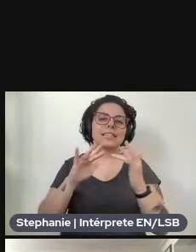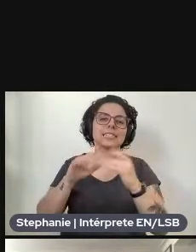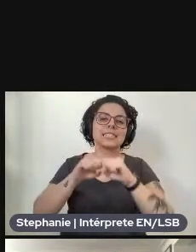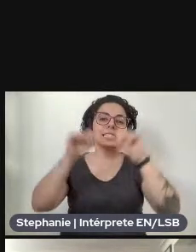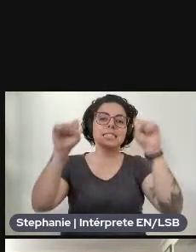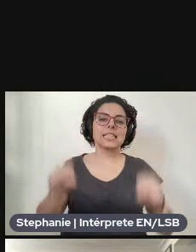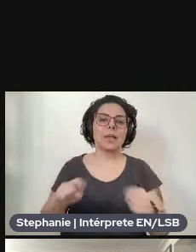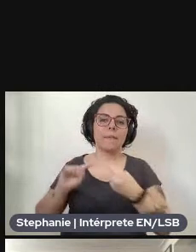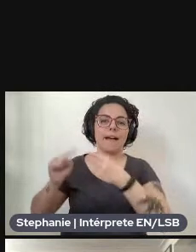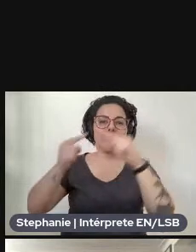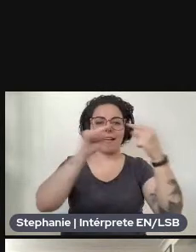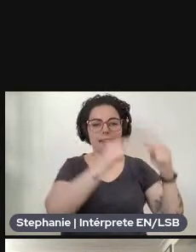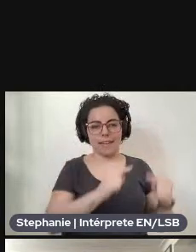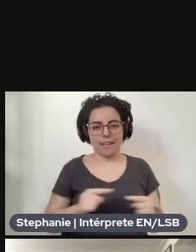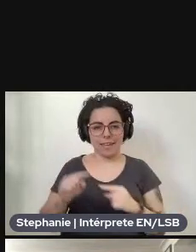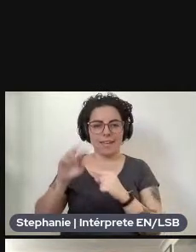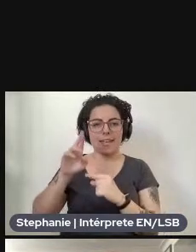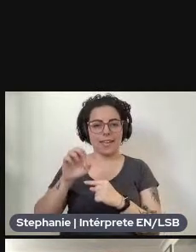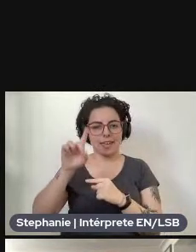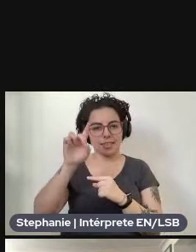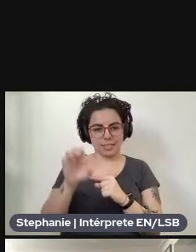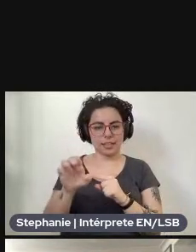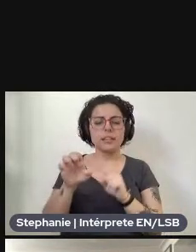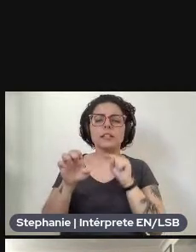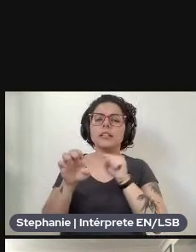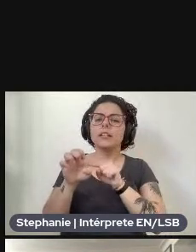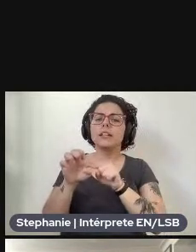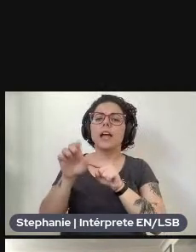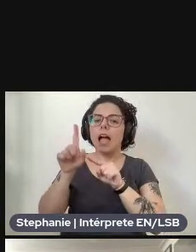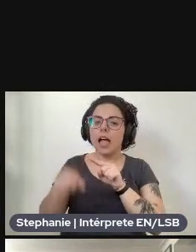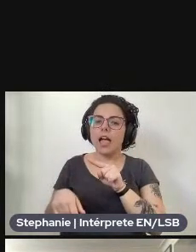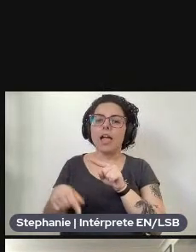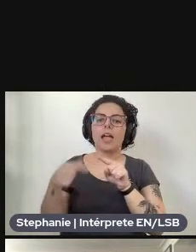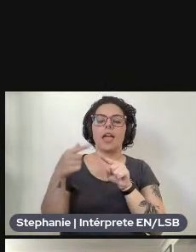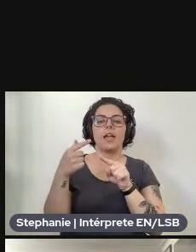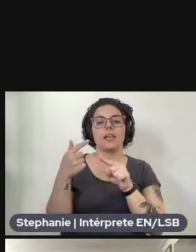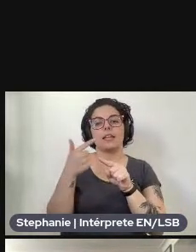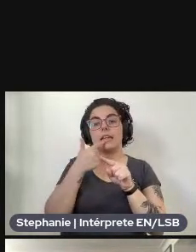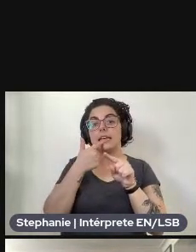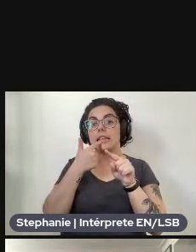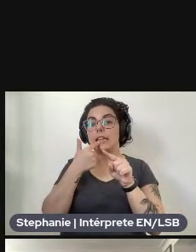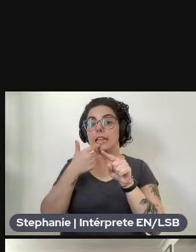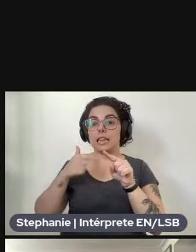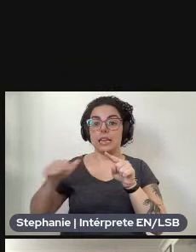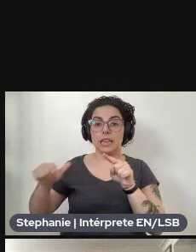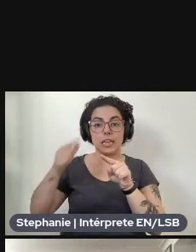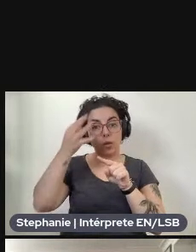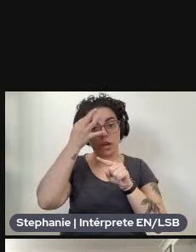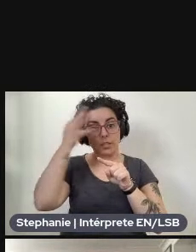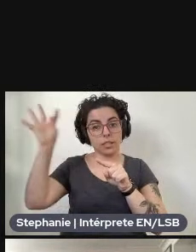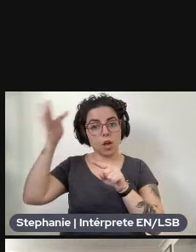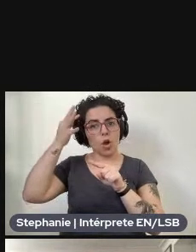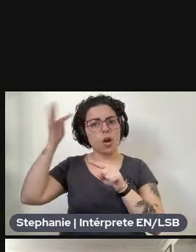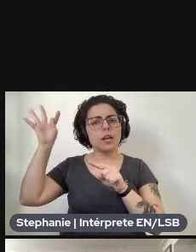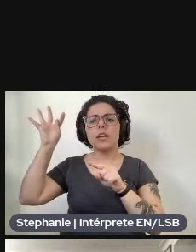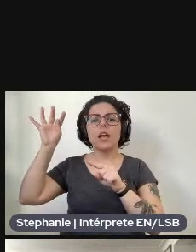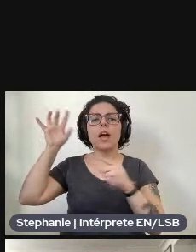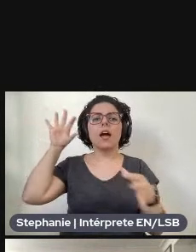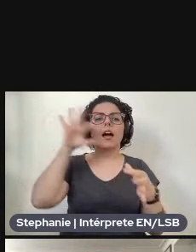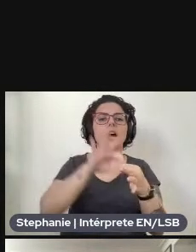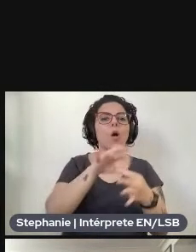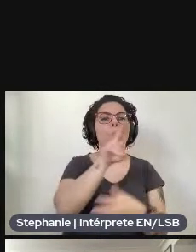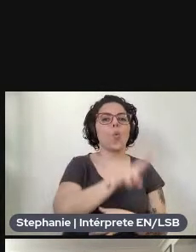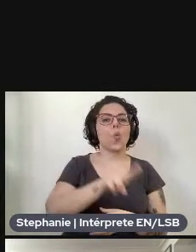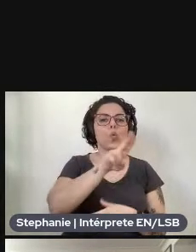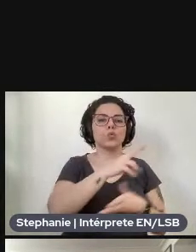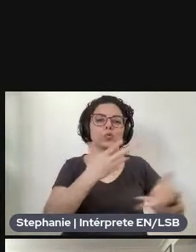This system network is a theory about language as a resource for making meaning. Each system in